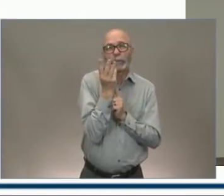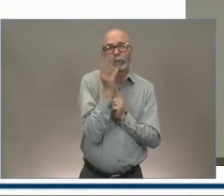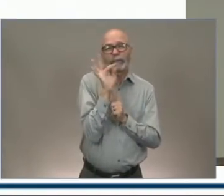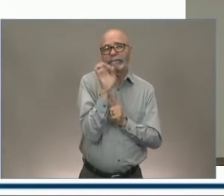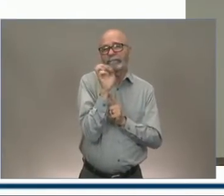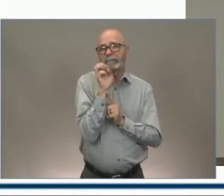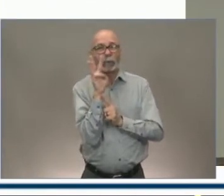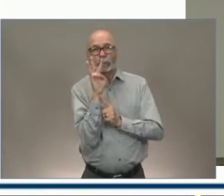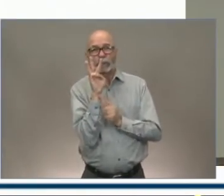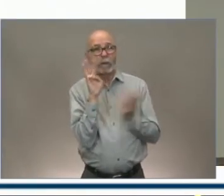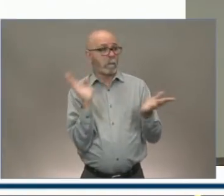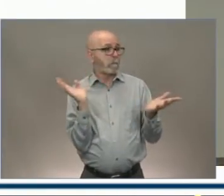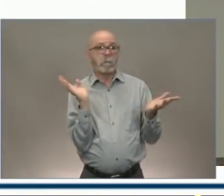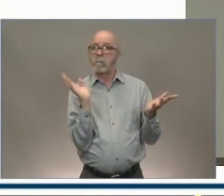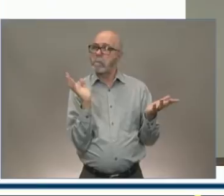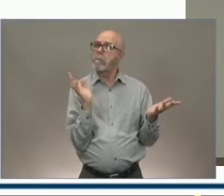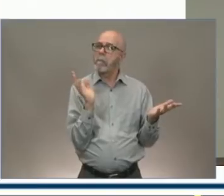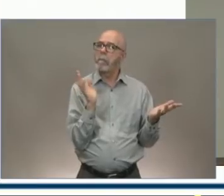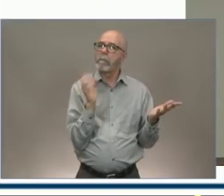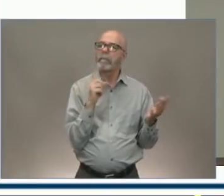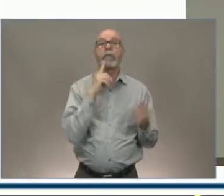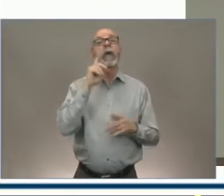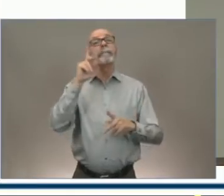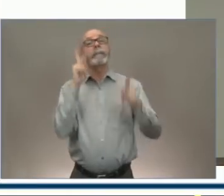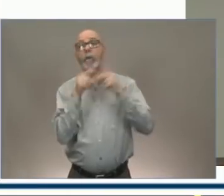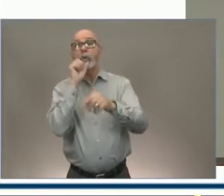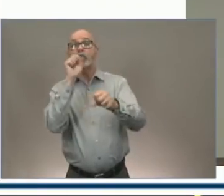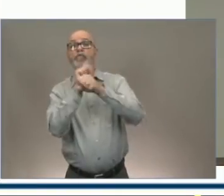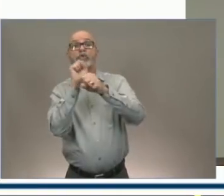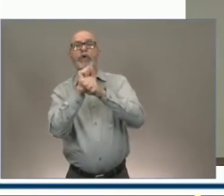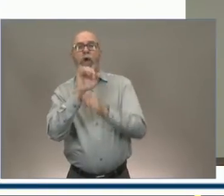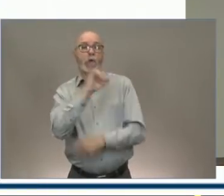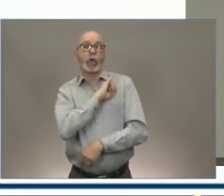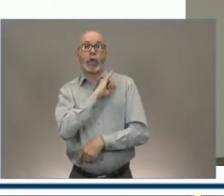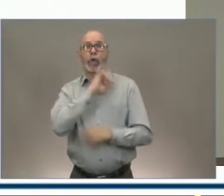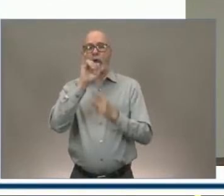that everybody who was working at the Irving shipyard has been tested,